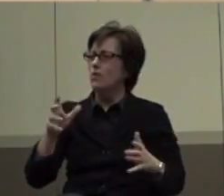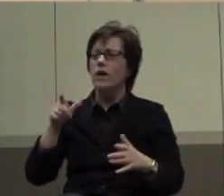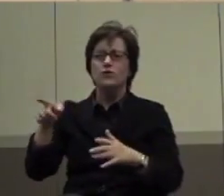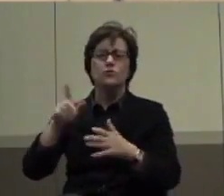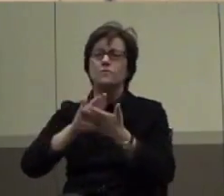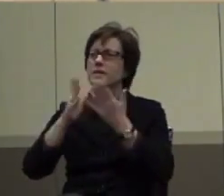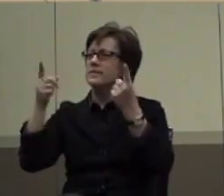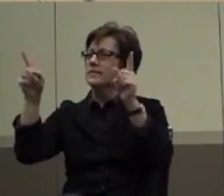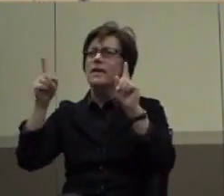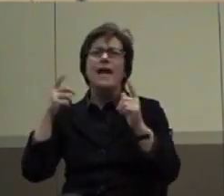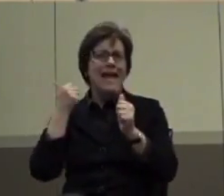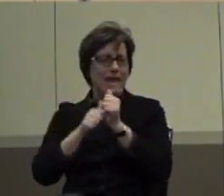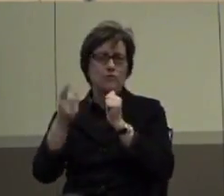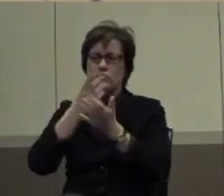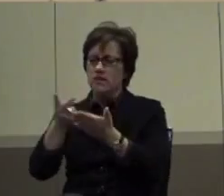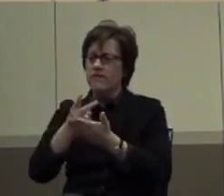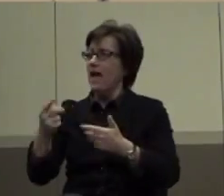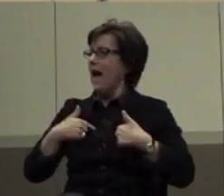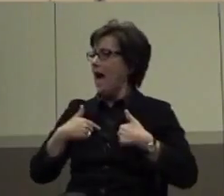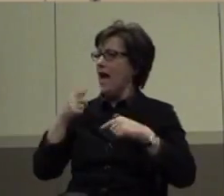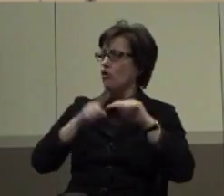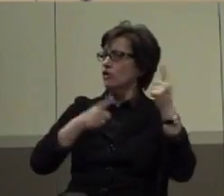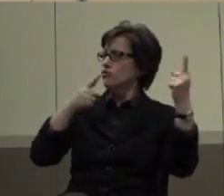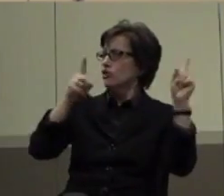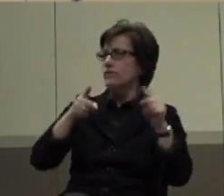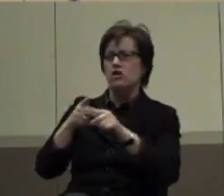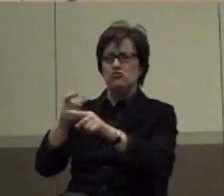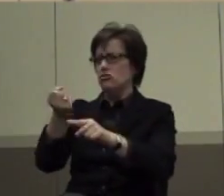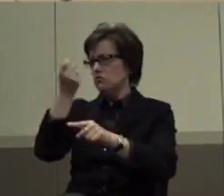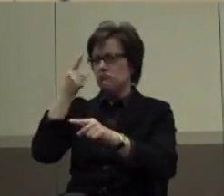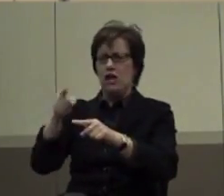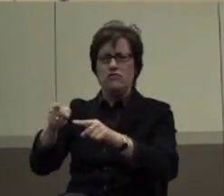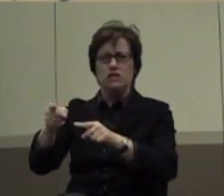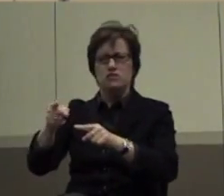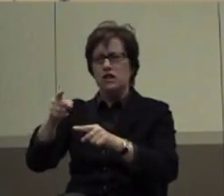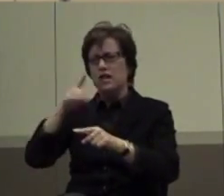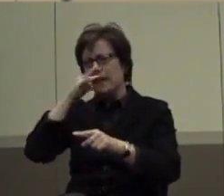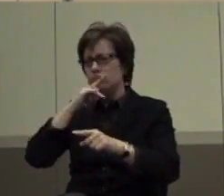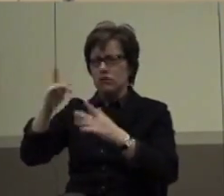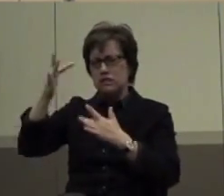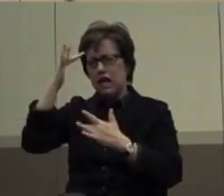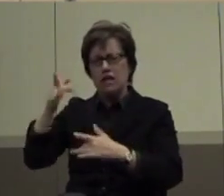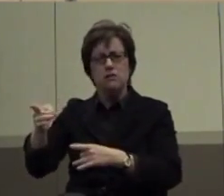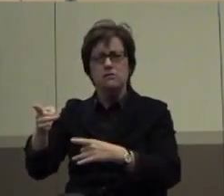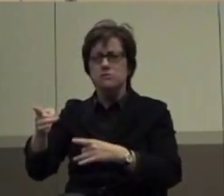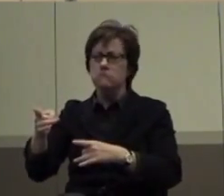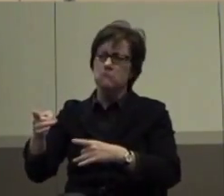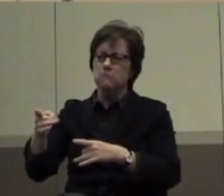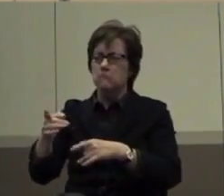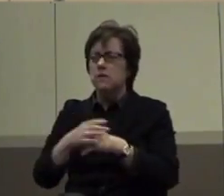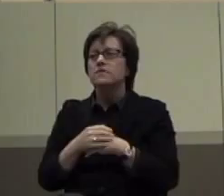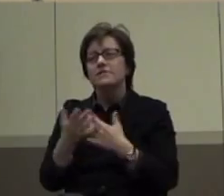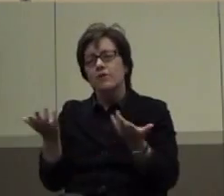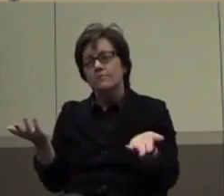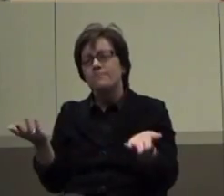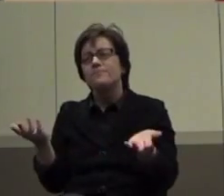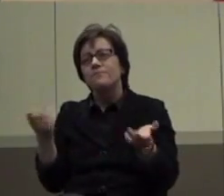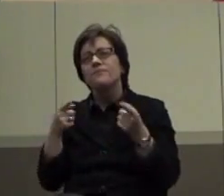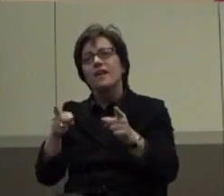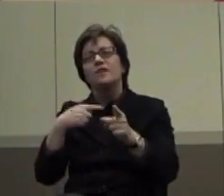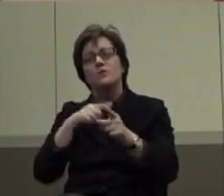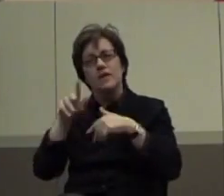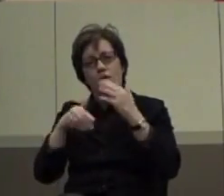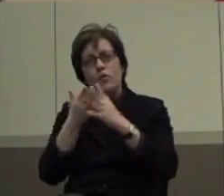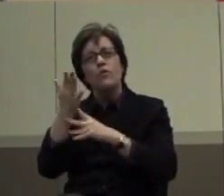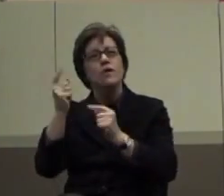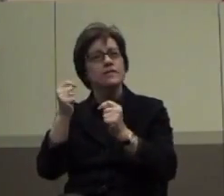want, everybody's going to fail. This kid's, you don't understand how sick this kid is, right? So as we go through things, talk